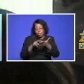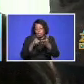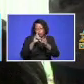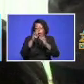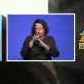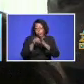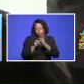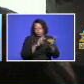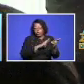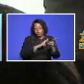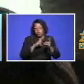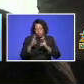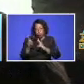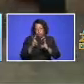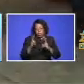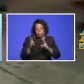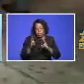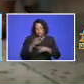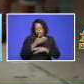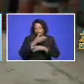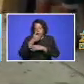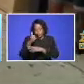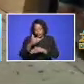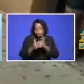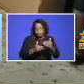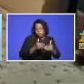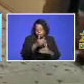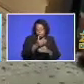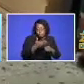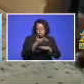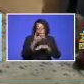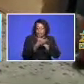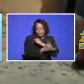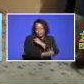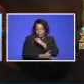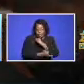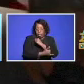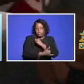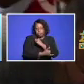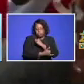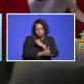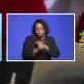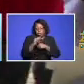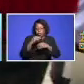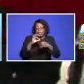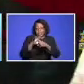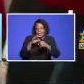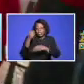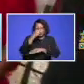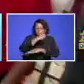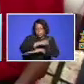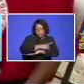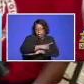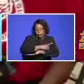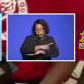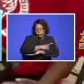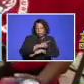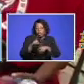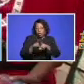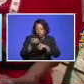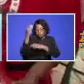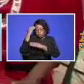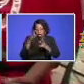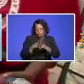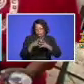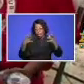will be ready to facilitate a smoother voting process across the country on election day. The parliamentary commissioner also recognized the large